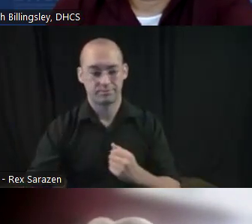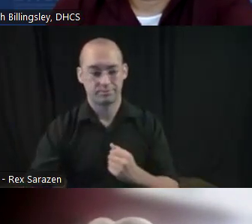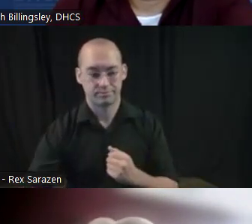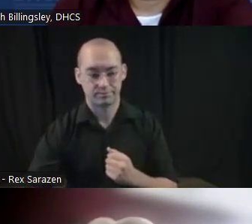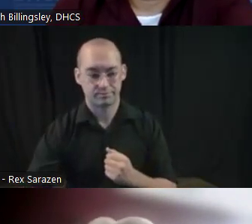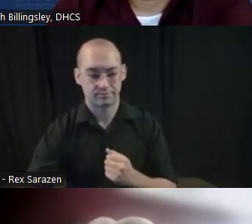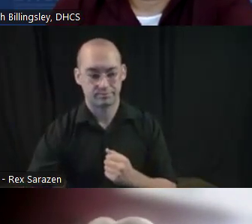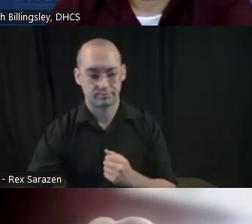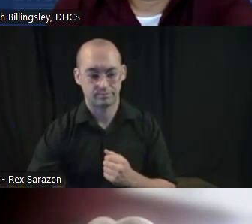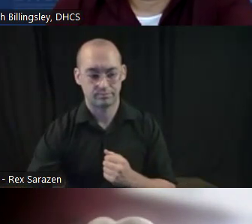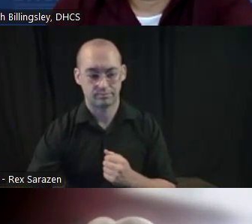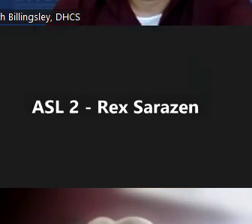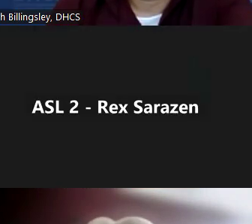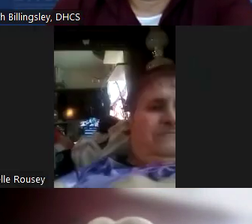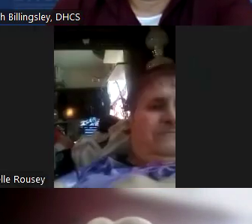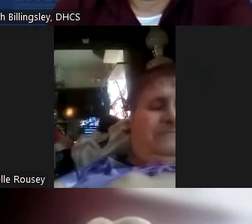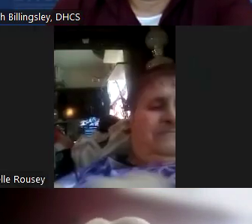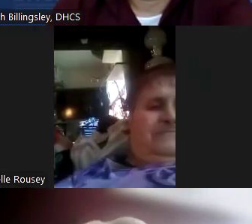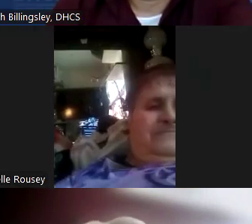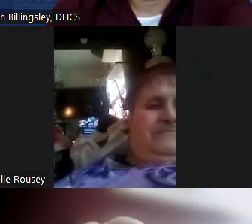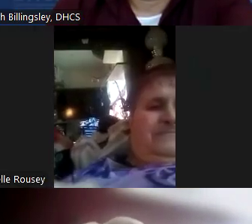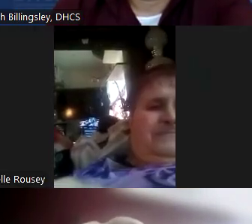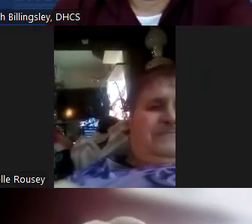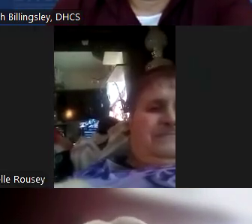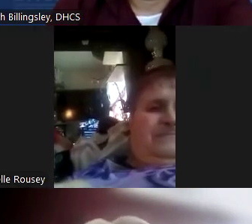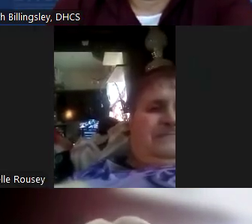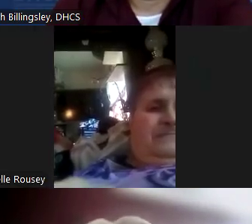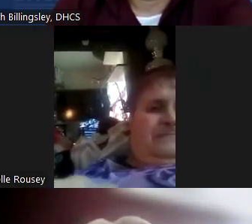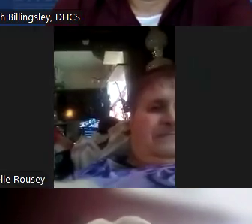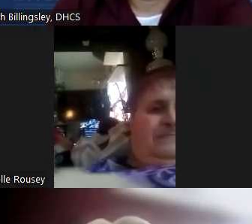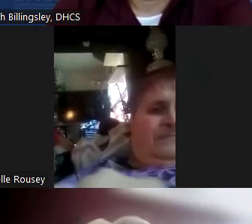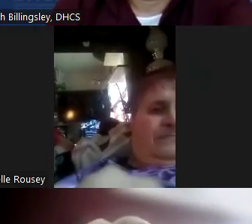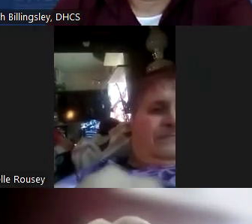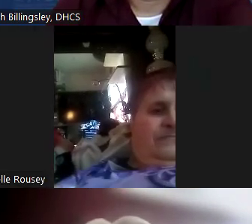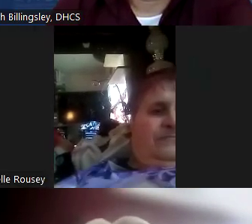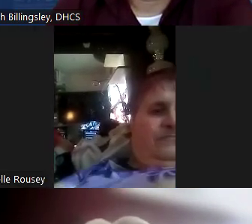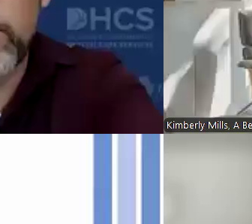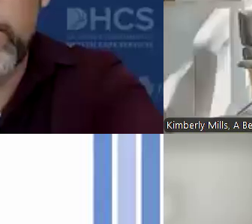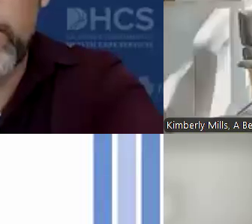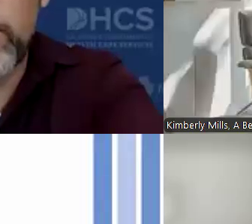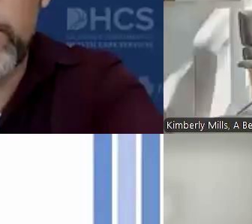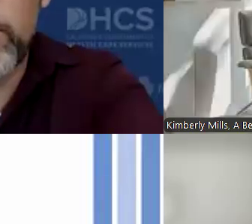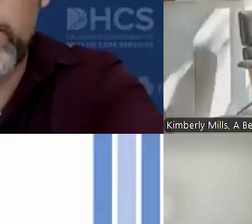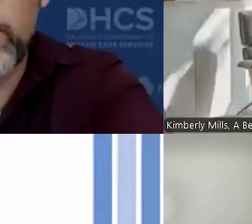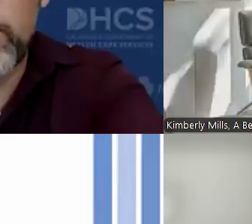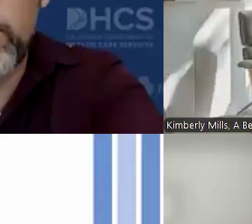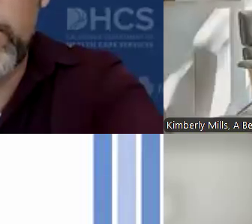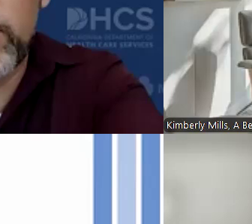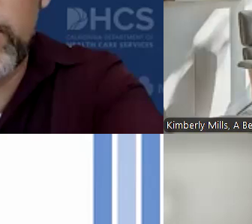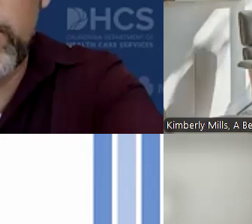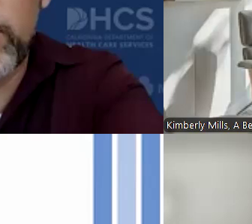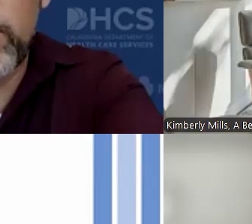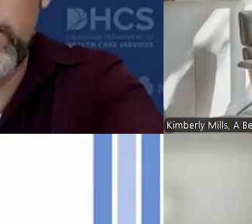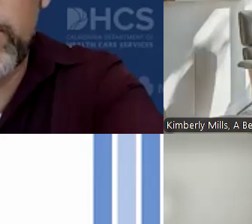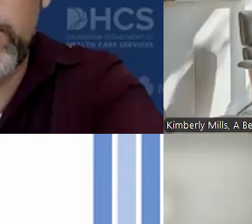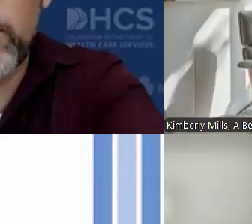to be cut back? Are we going to be flat funded? Are we going to have an increase? And I'll tell you now, working with the